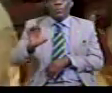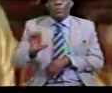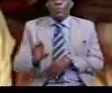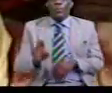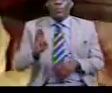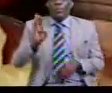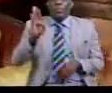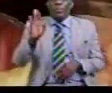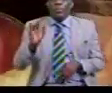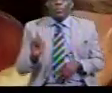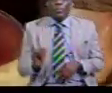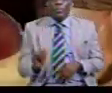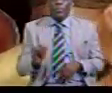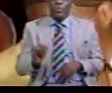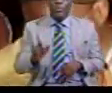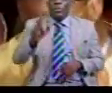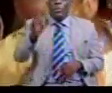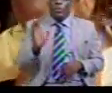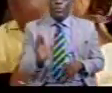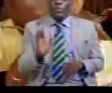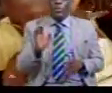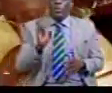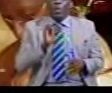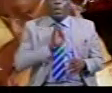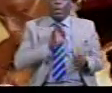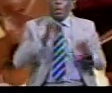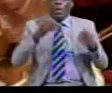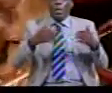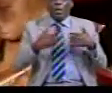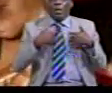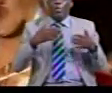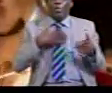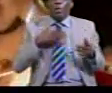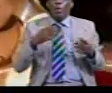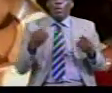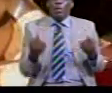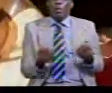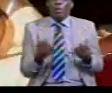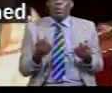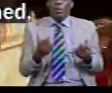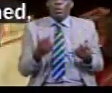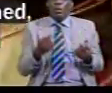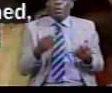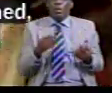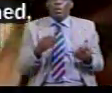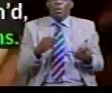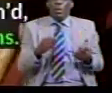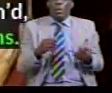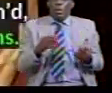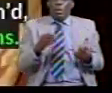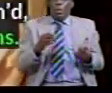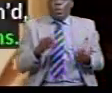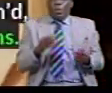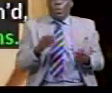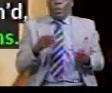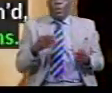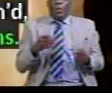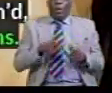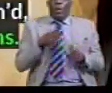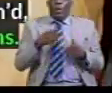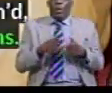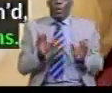By God's word at last my sin I learn. Then